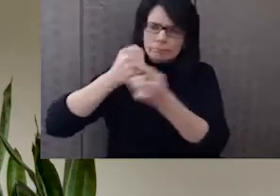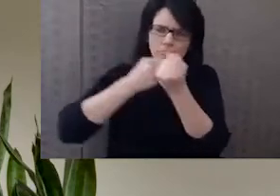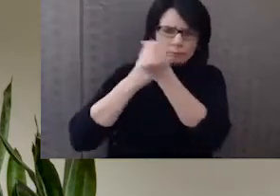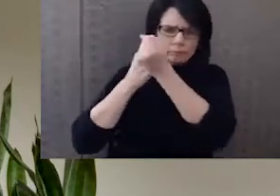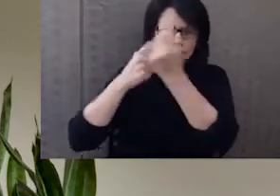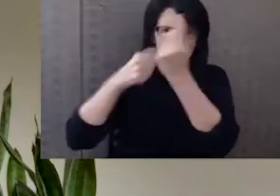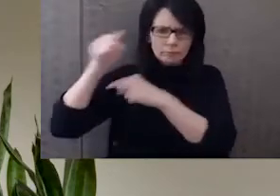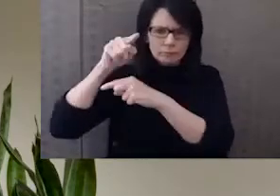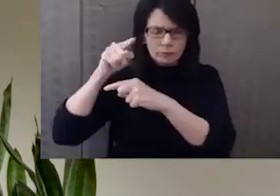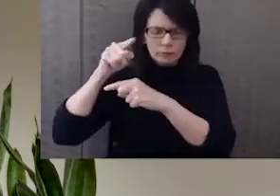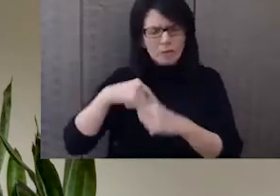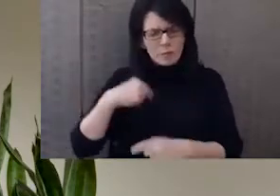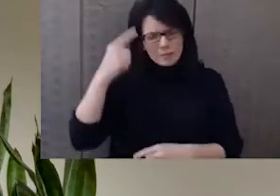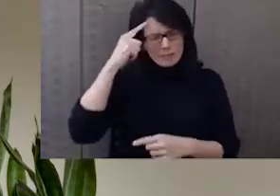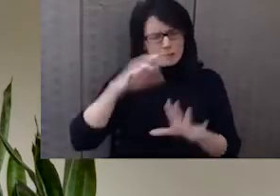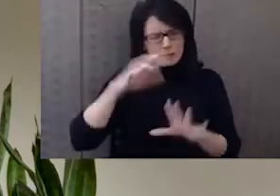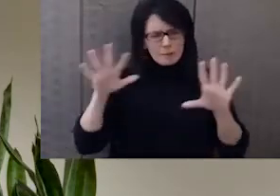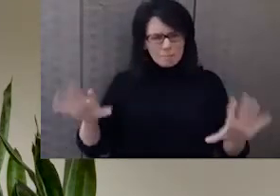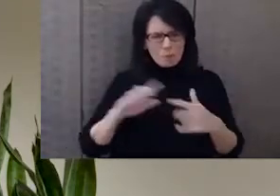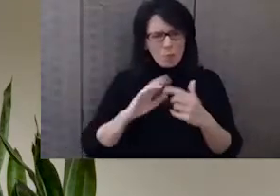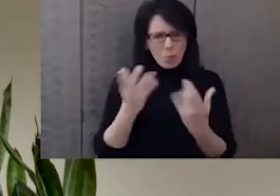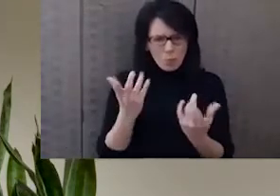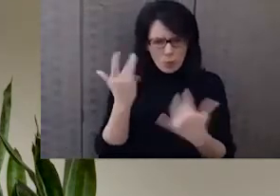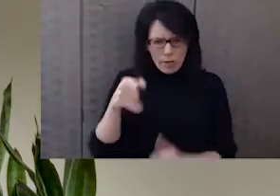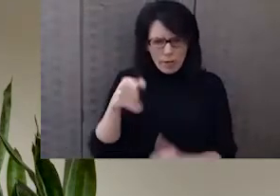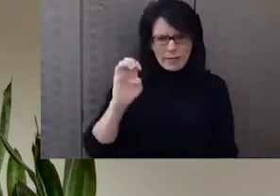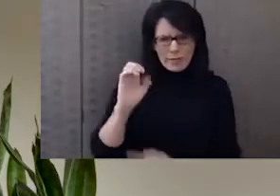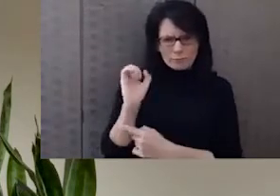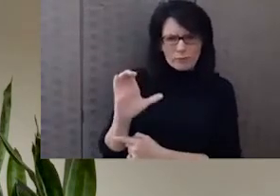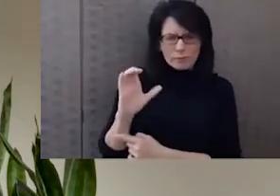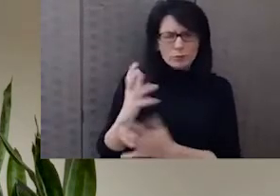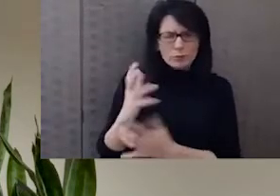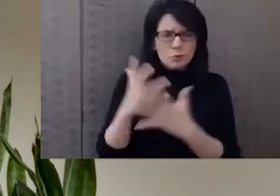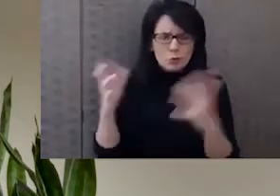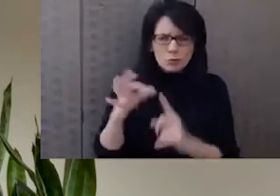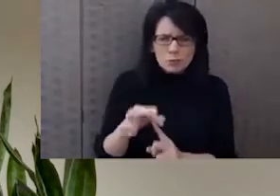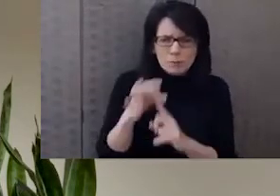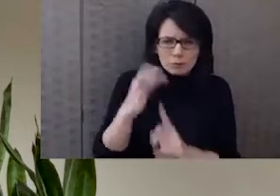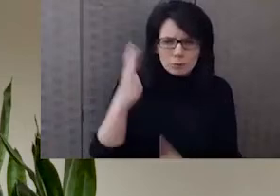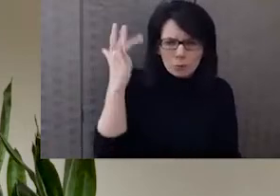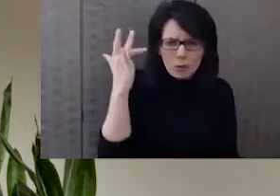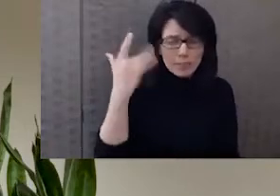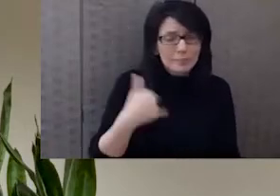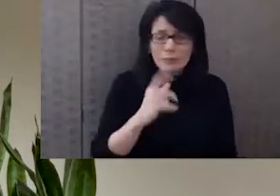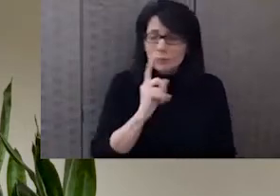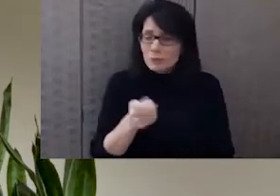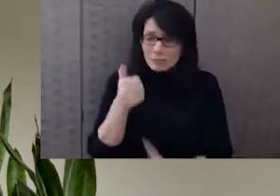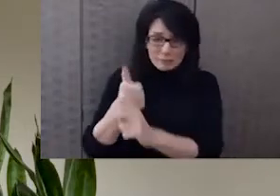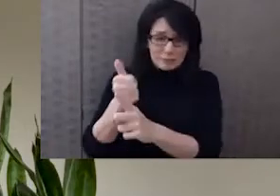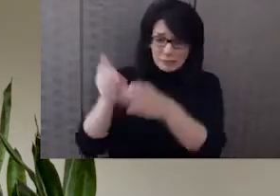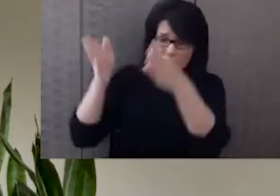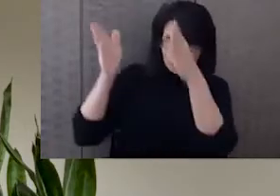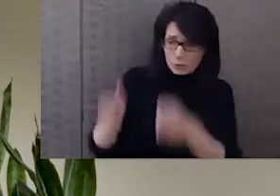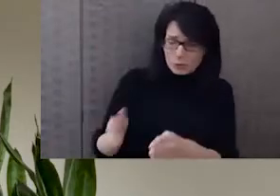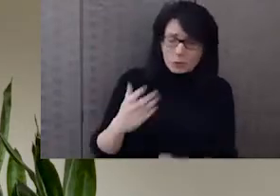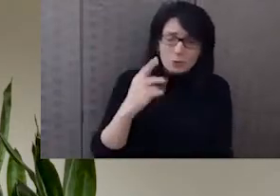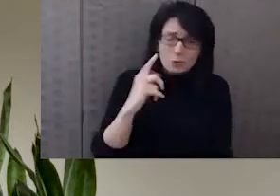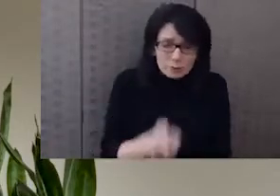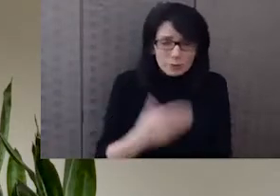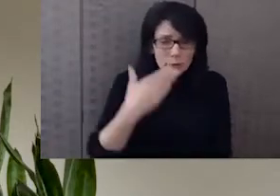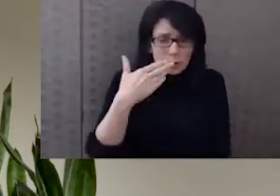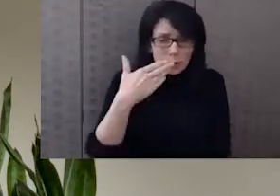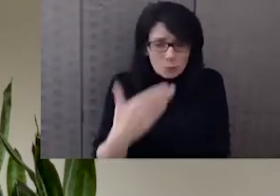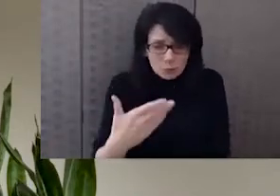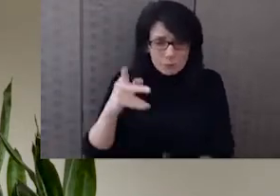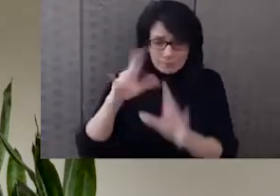Eric so special, and I think it's just that he's a really good person deep down. I discovered this back